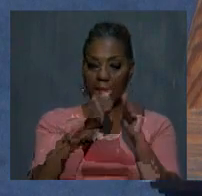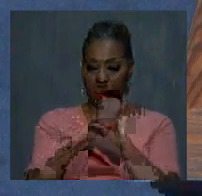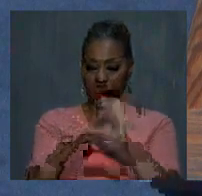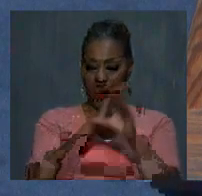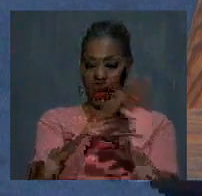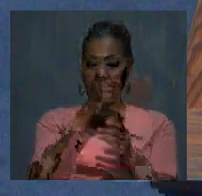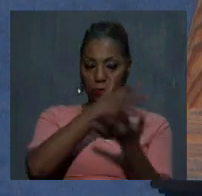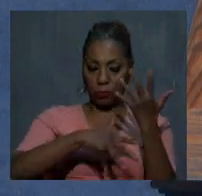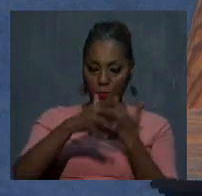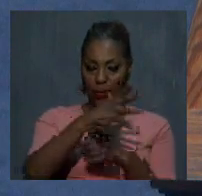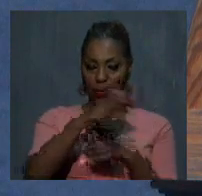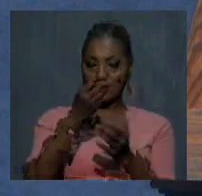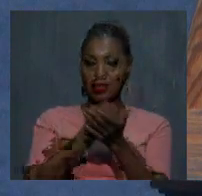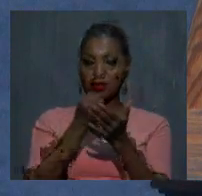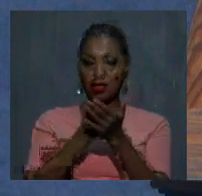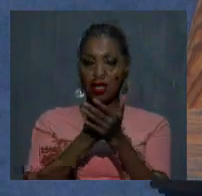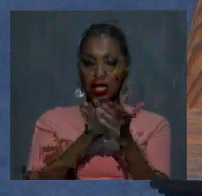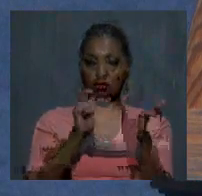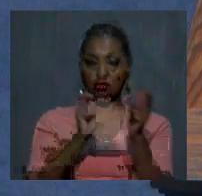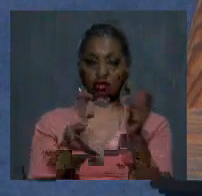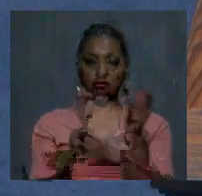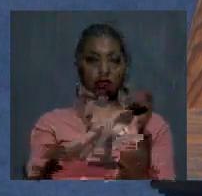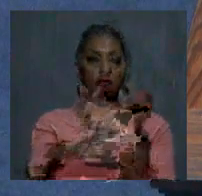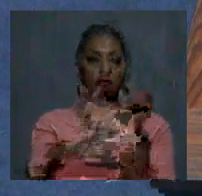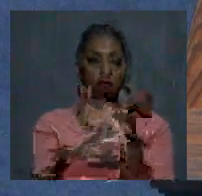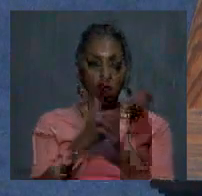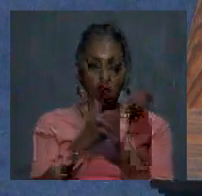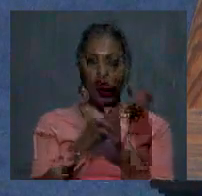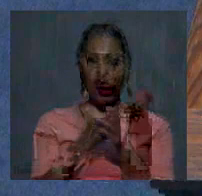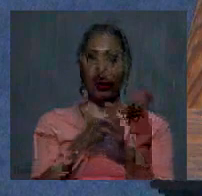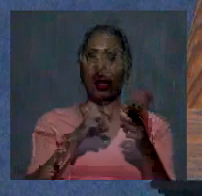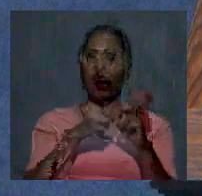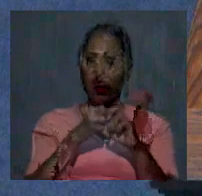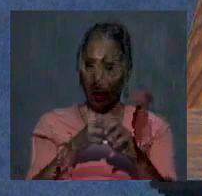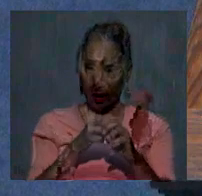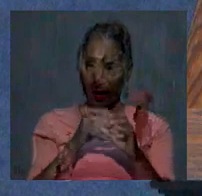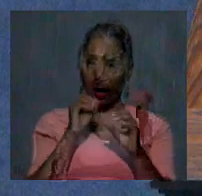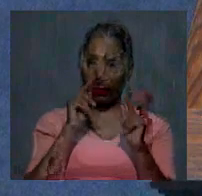social and economic trends. These issues and opportunities